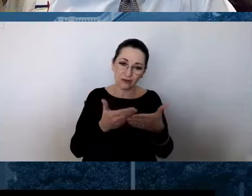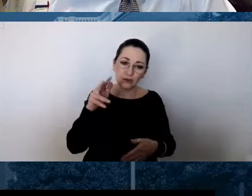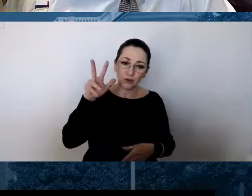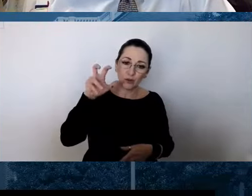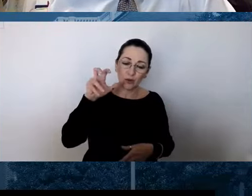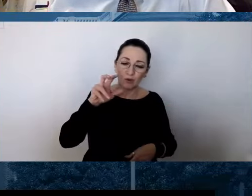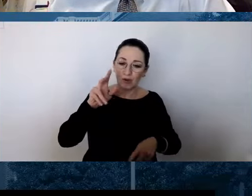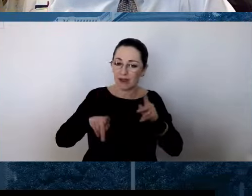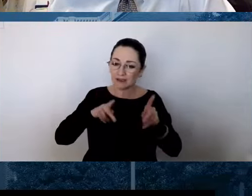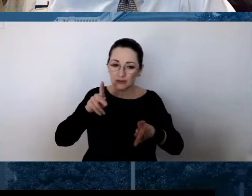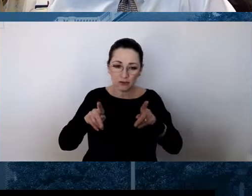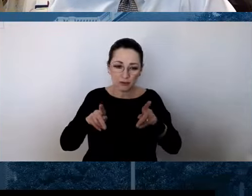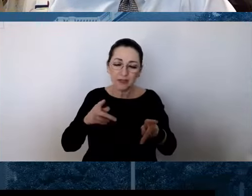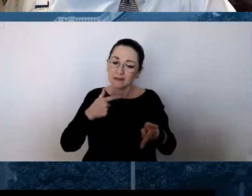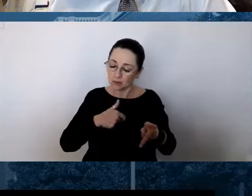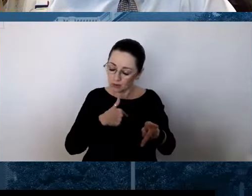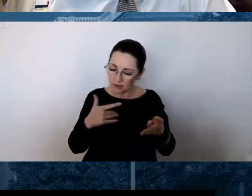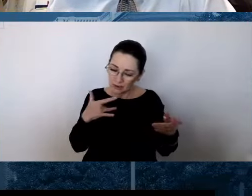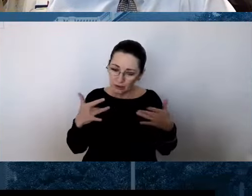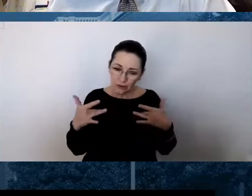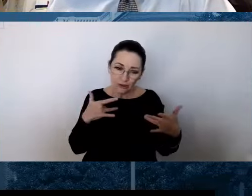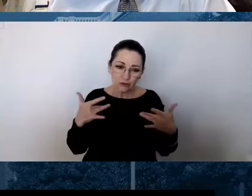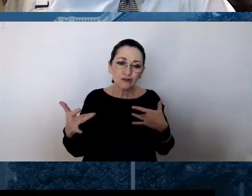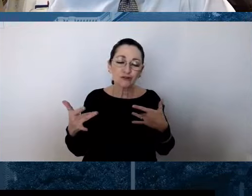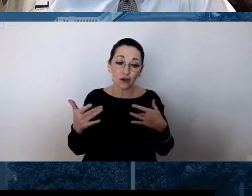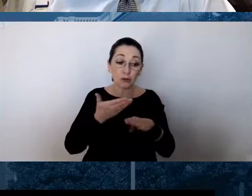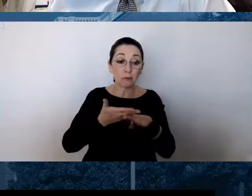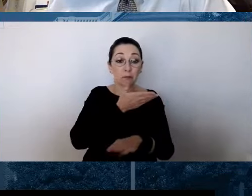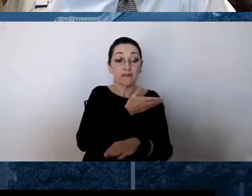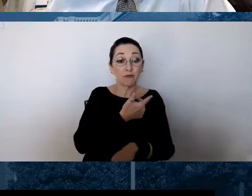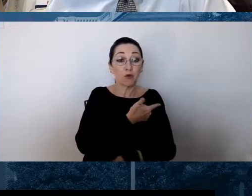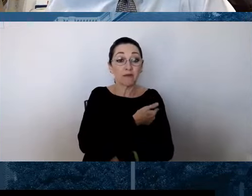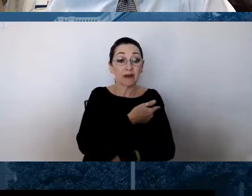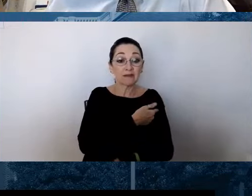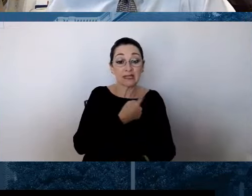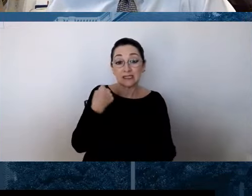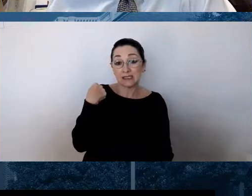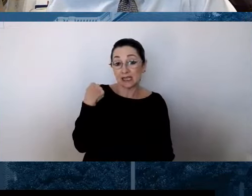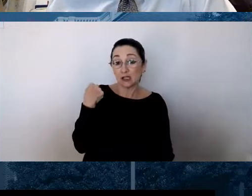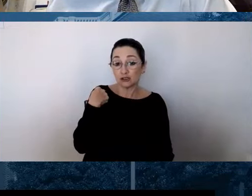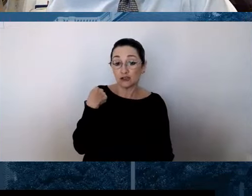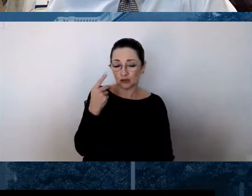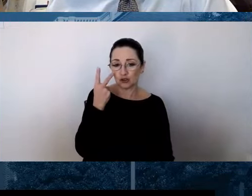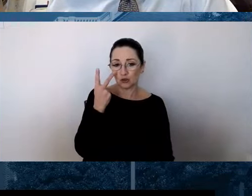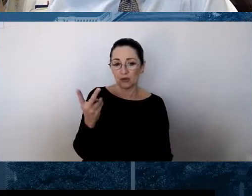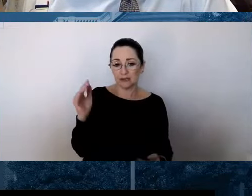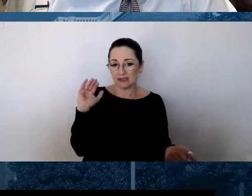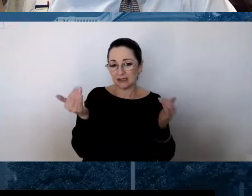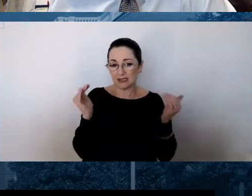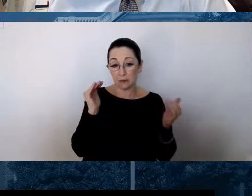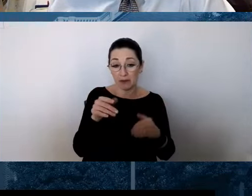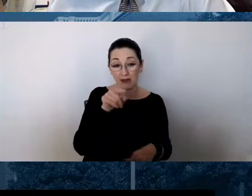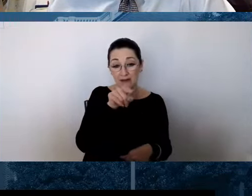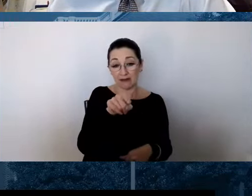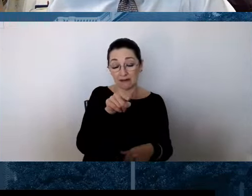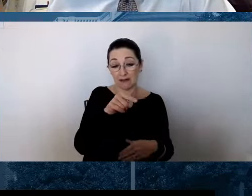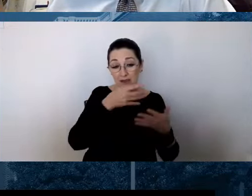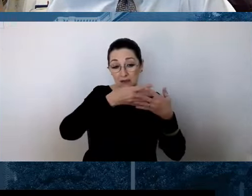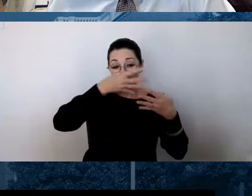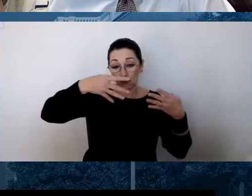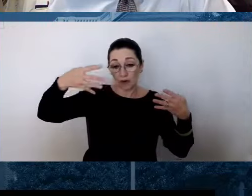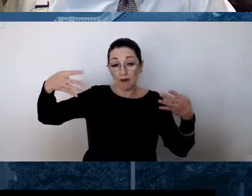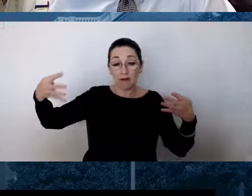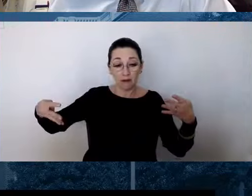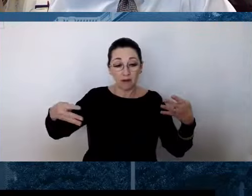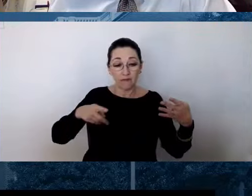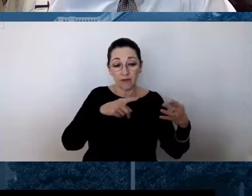saw about this time last year prior to vaccinations. And we have two slides here to kind of compare where we were. So this was last year between, I believe,